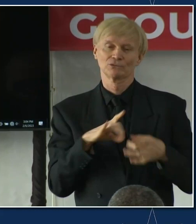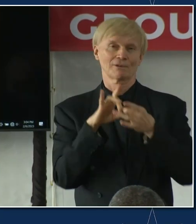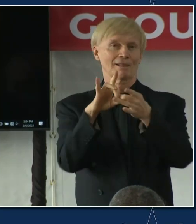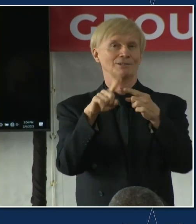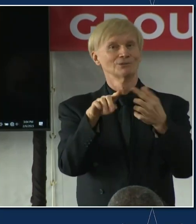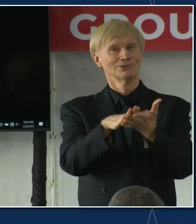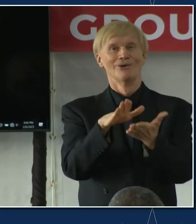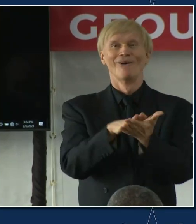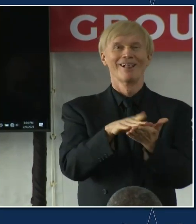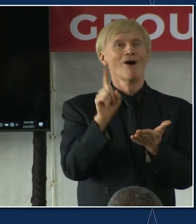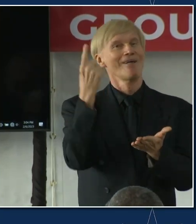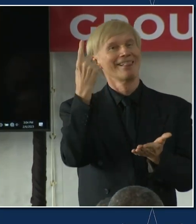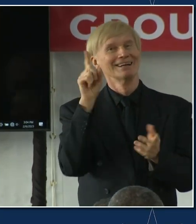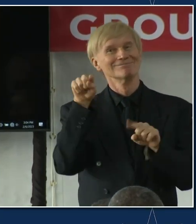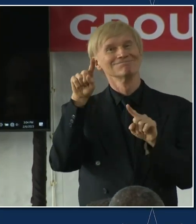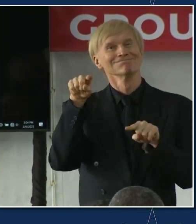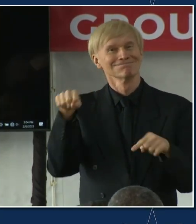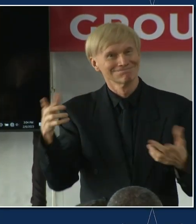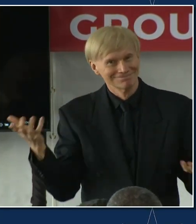disaster.